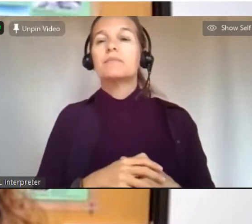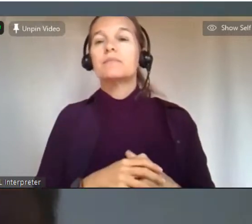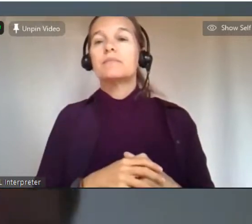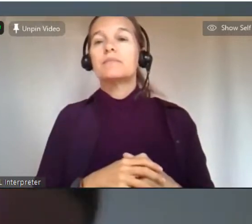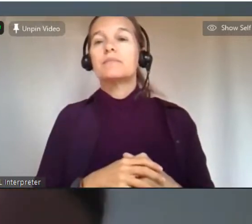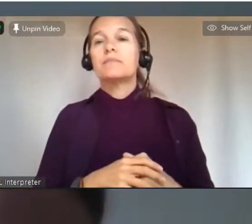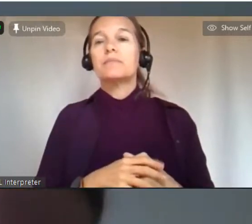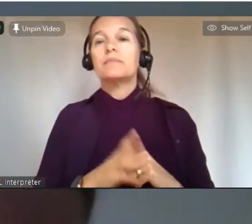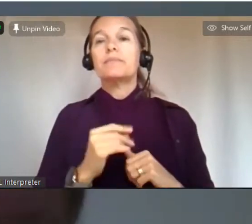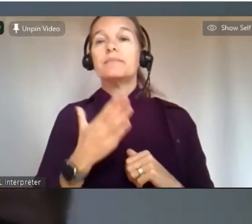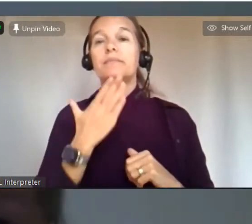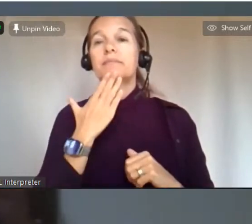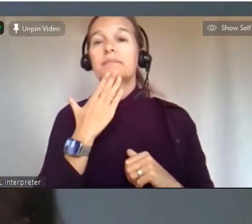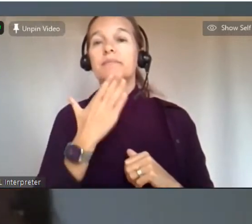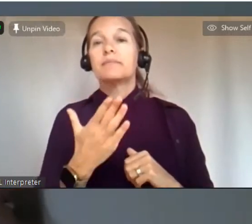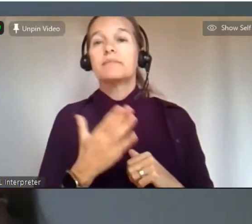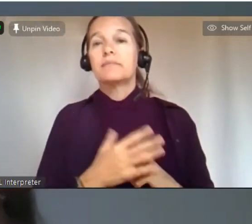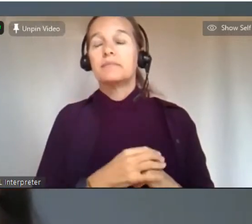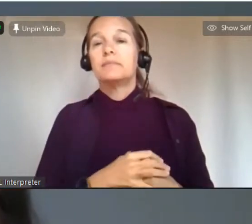Thank you.